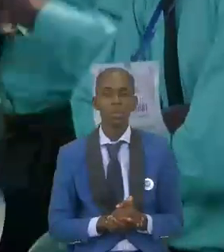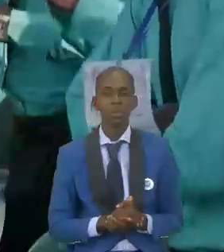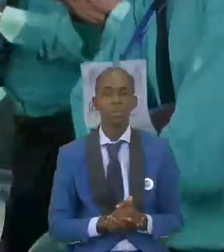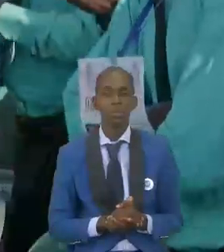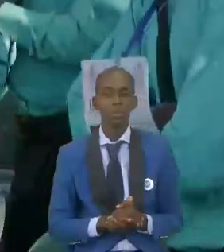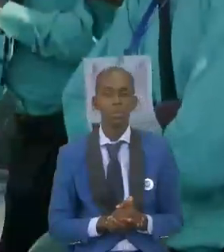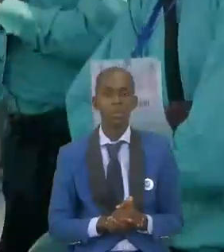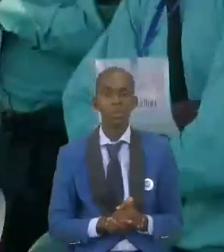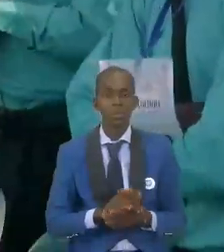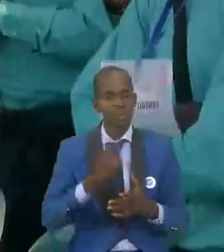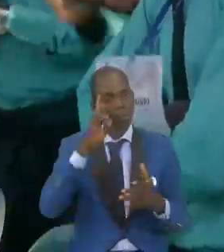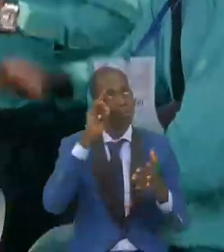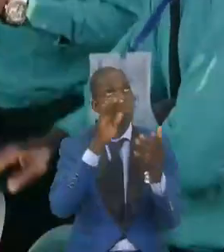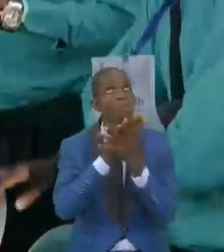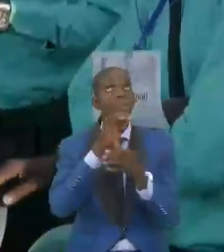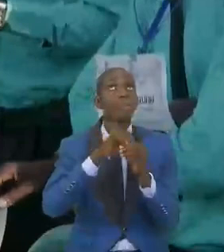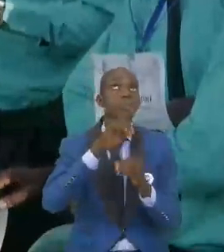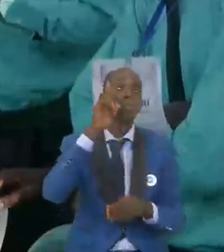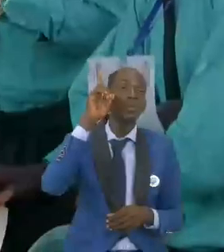Trust him.